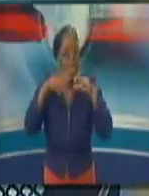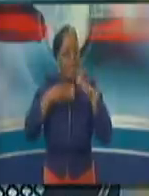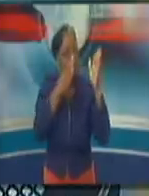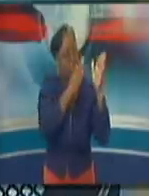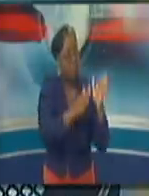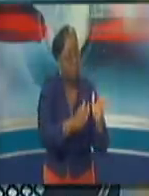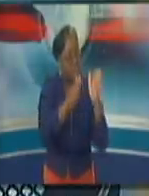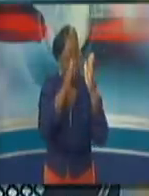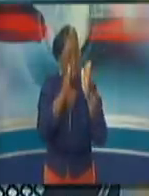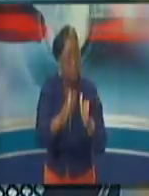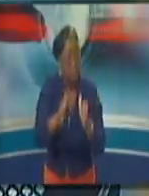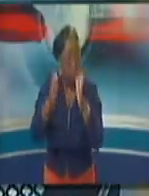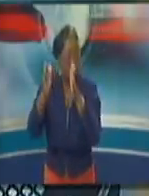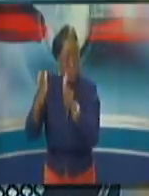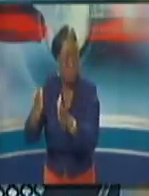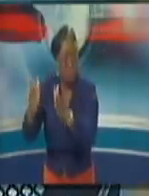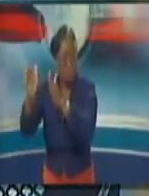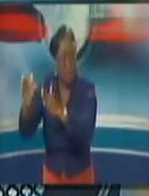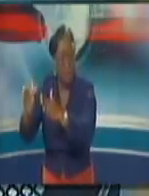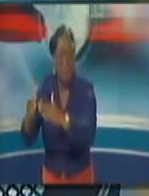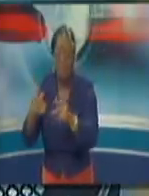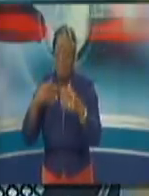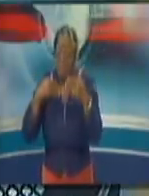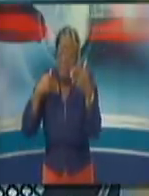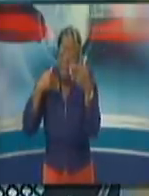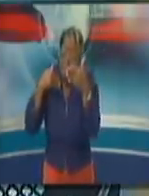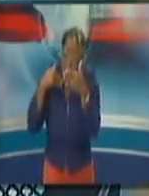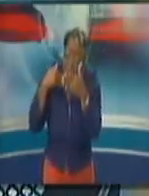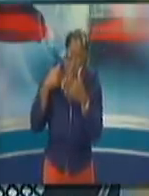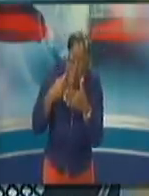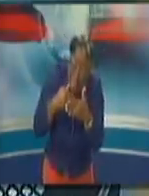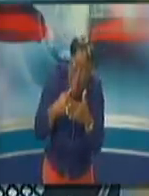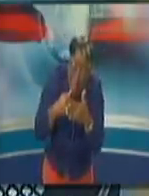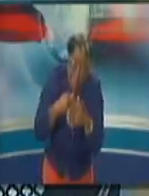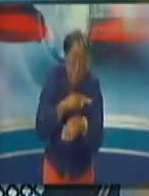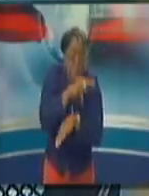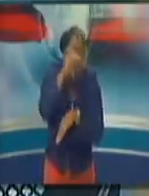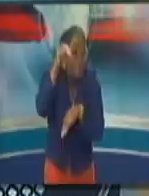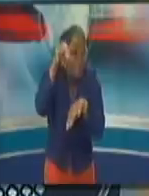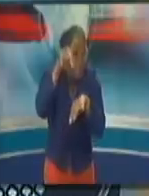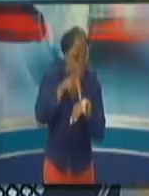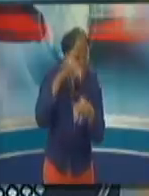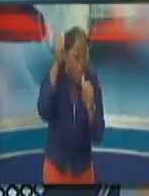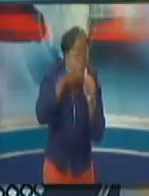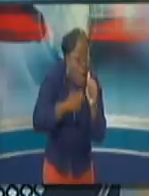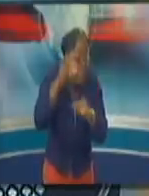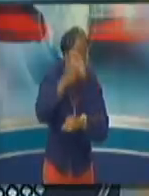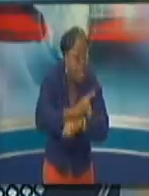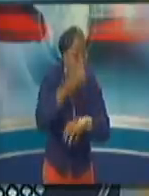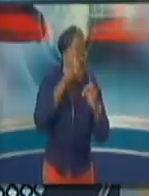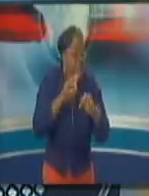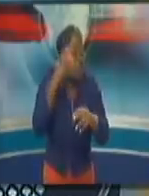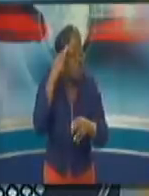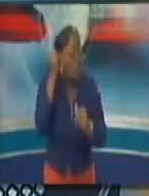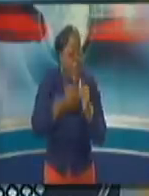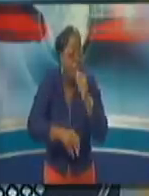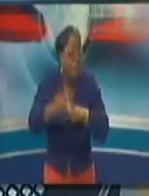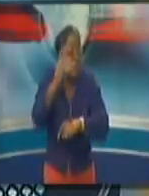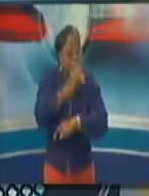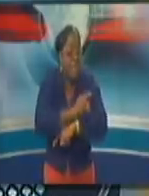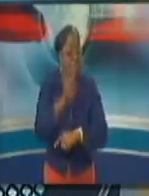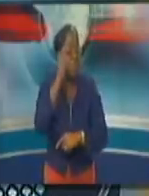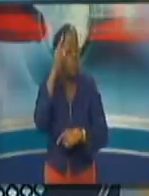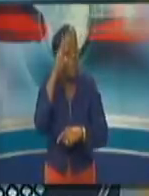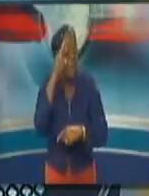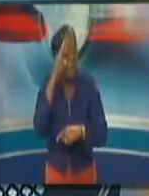to have a routine that is as close as possible to your normal daily routine. So if you normally get up at a certain time and